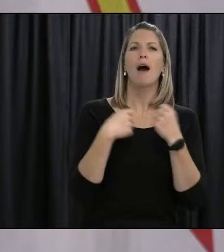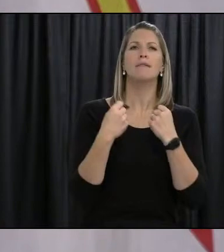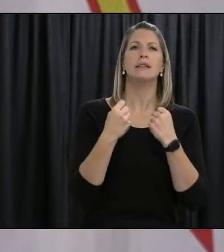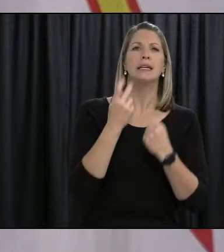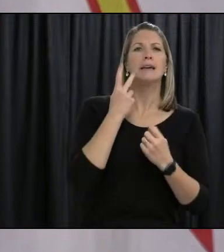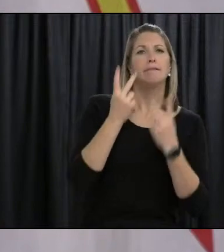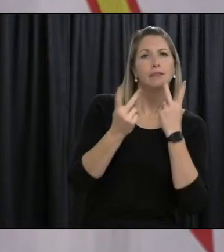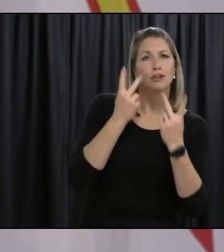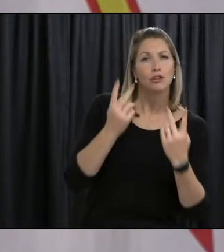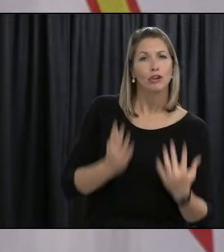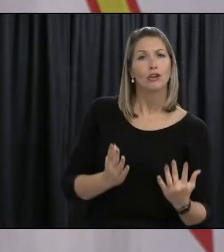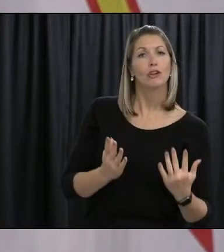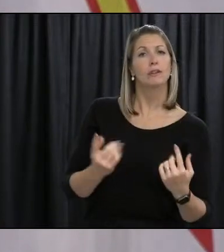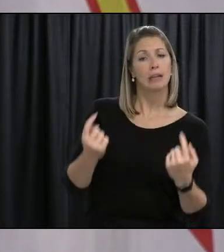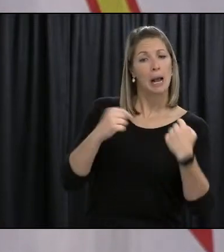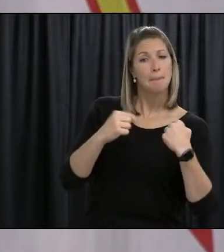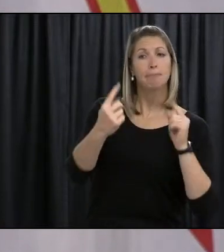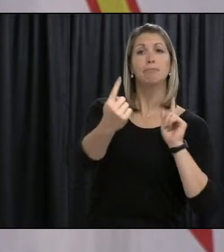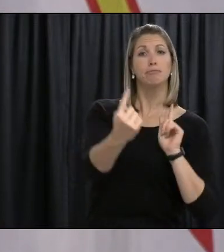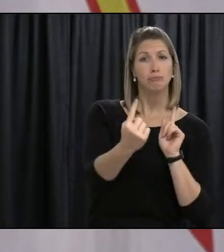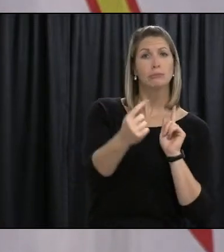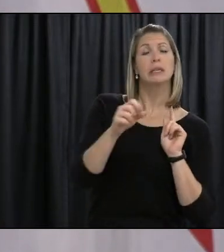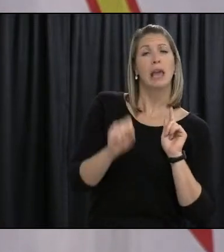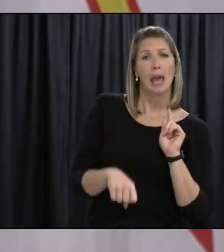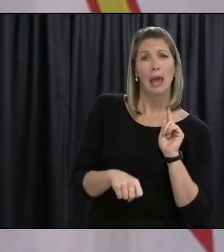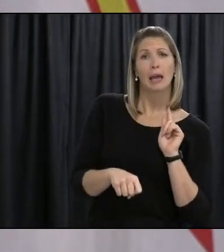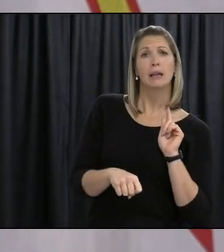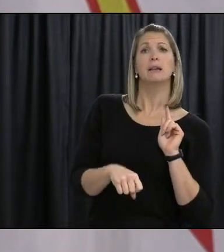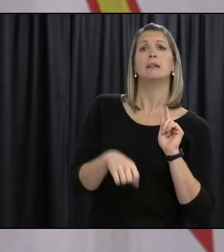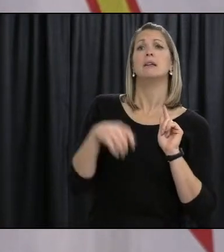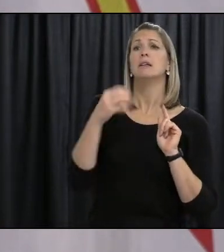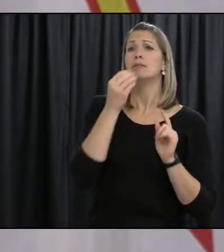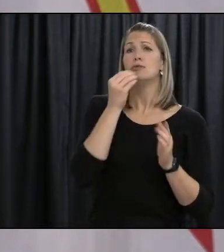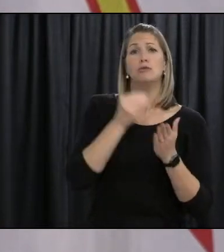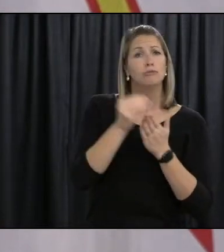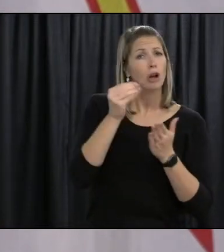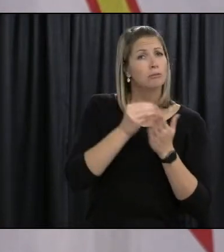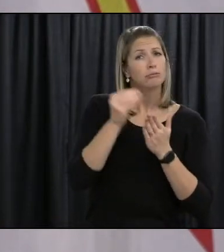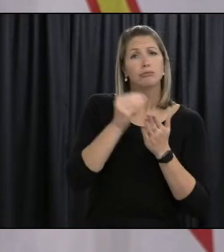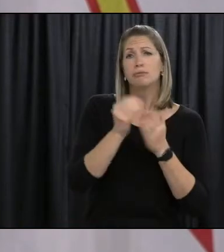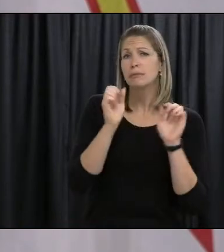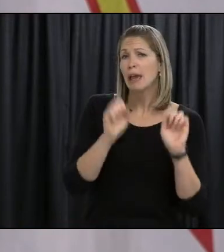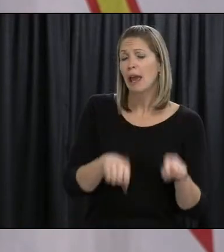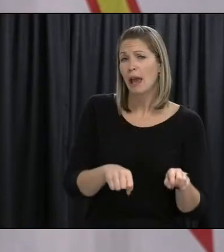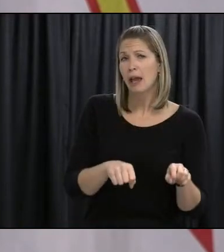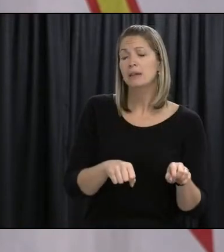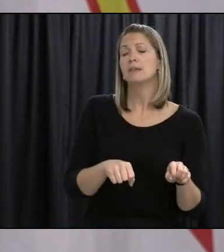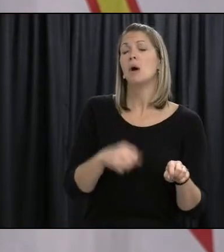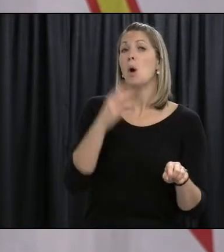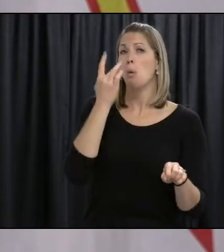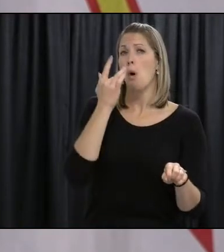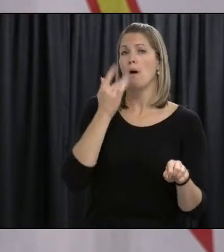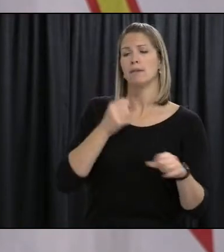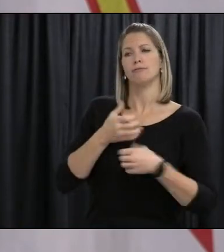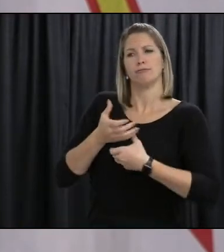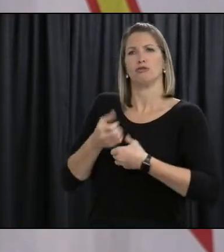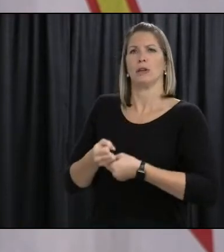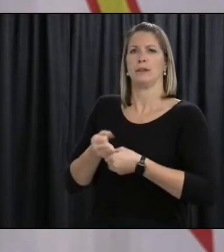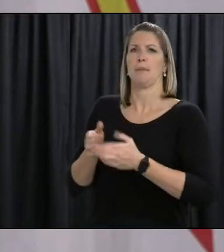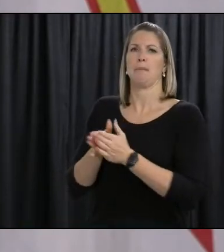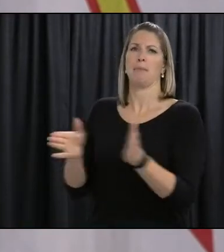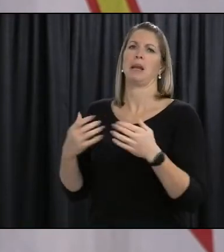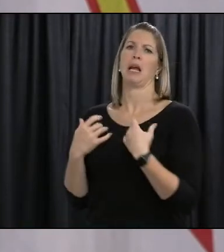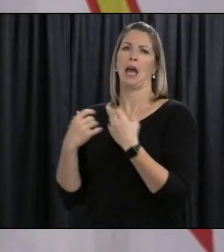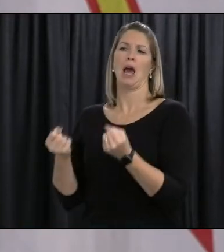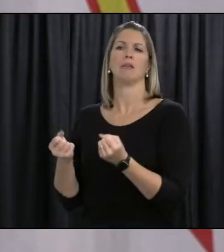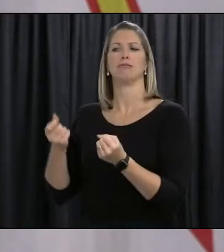provided you and your friends and loved ones follow the public health measures we have come to rely on to protect us. Our